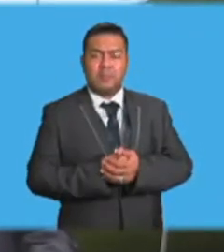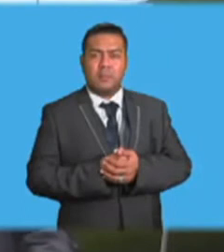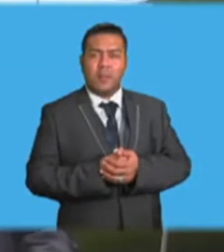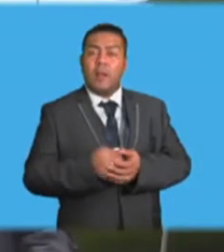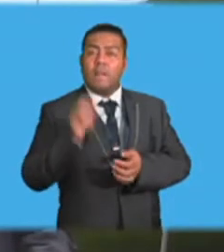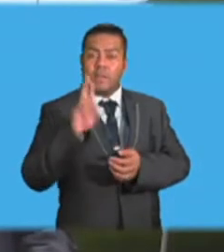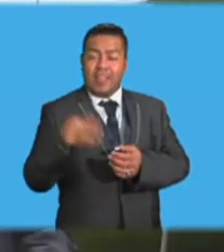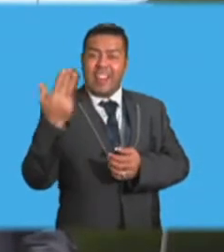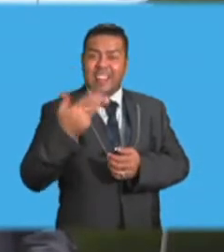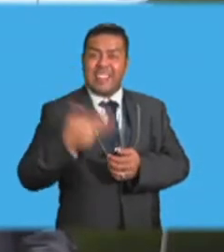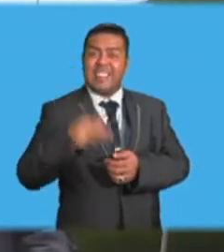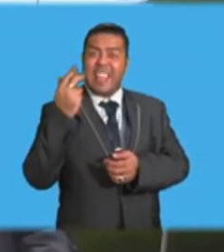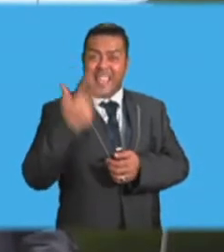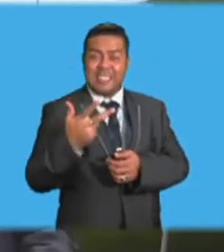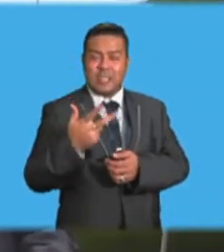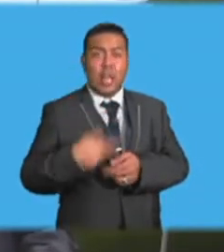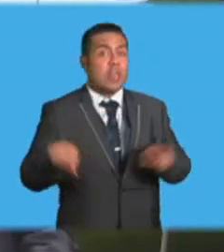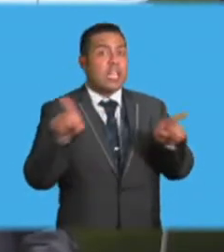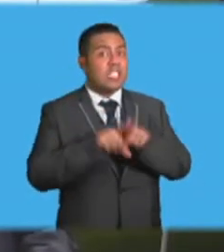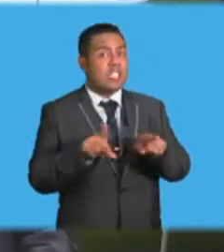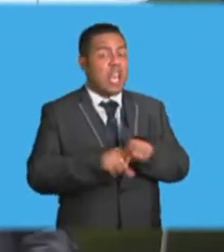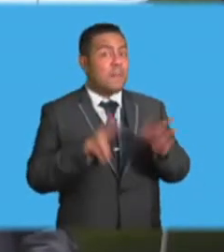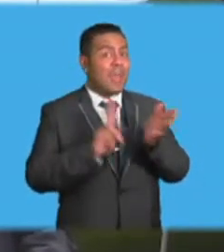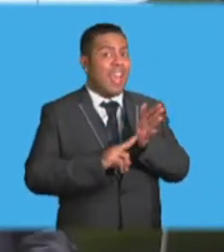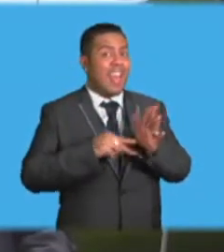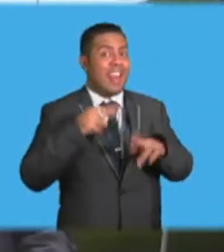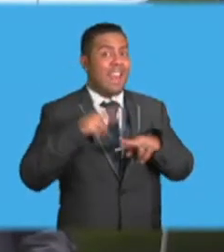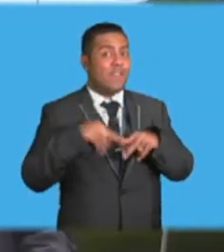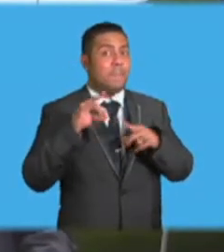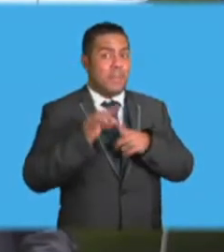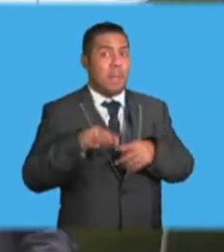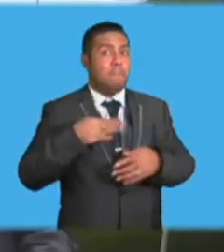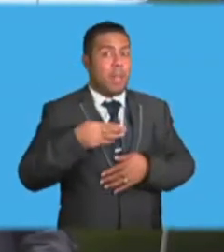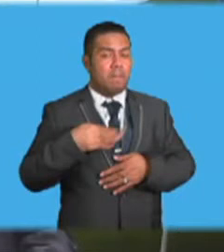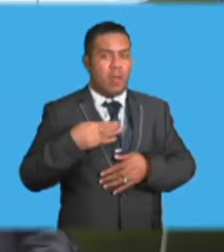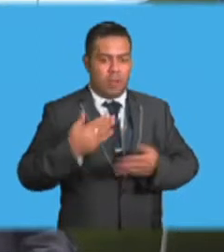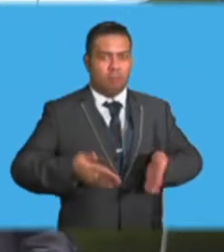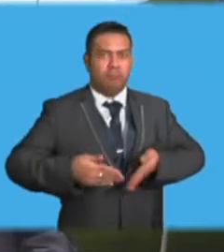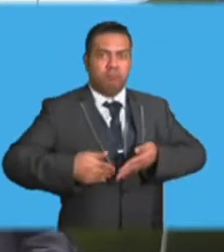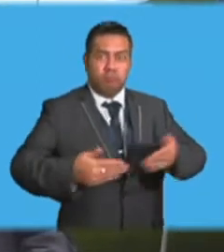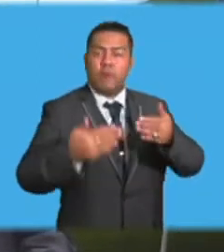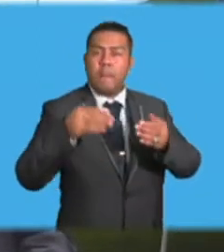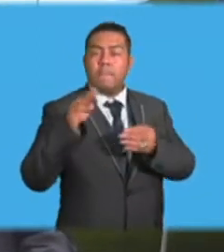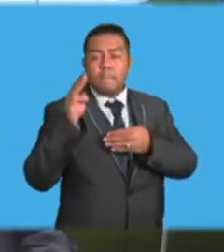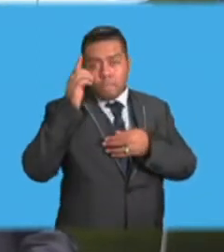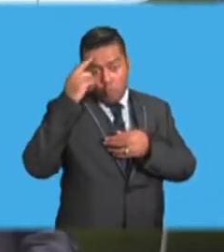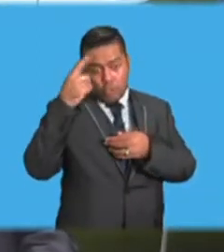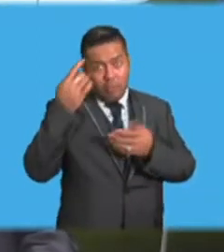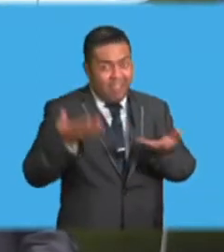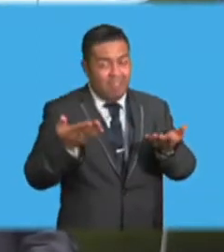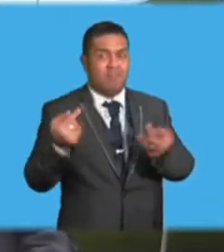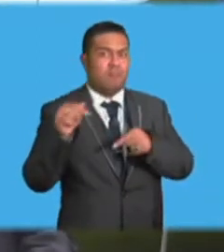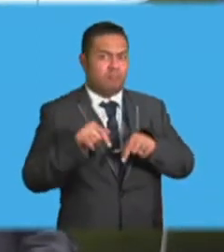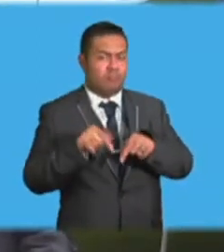in 1998, the same NFP member moved the motion, and the motion read, Madam Speaker, "the need for government to provide